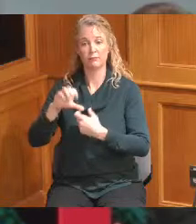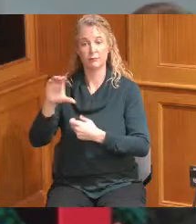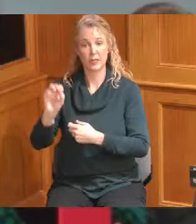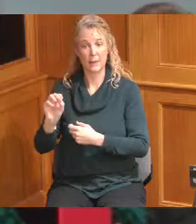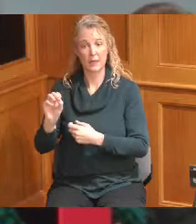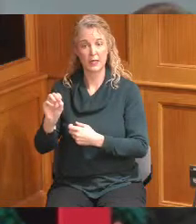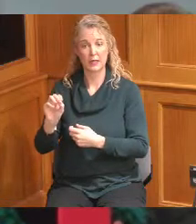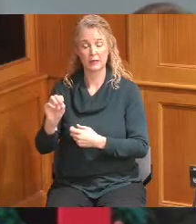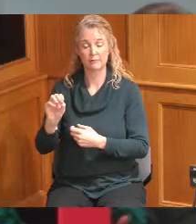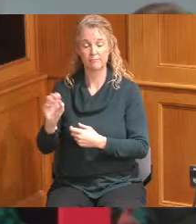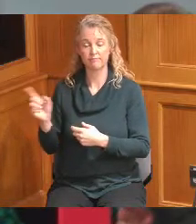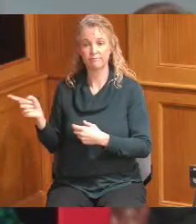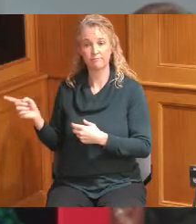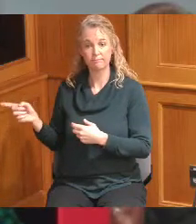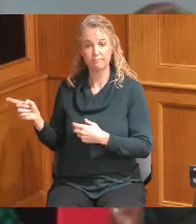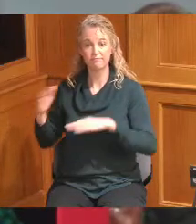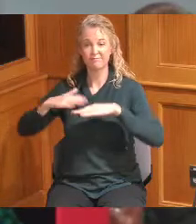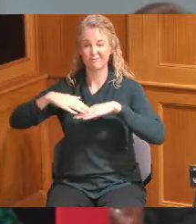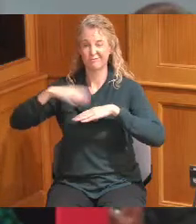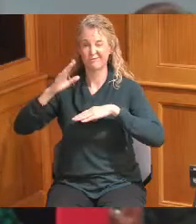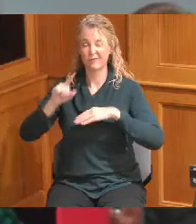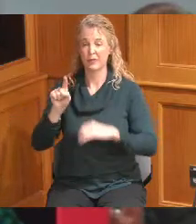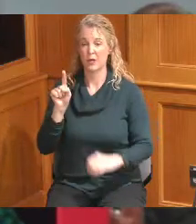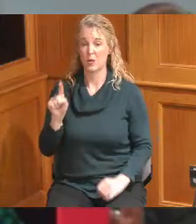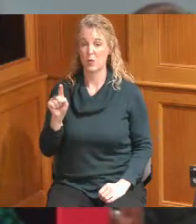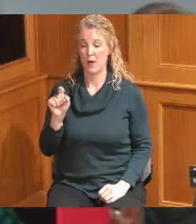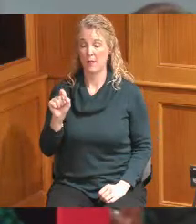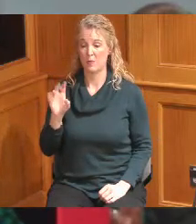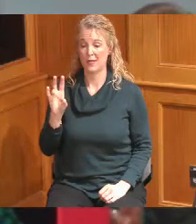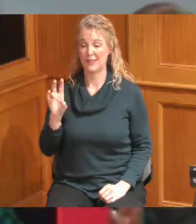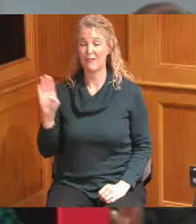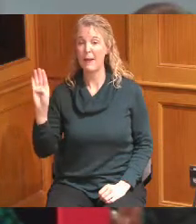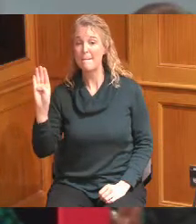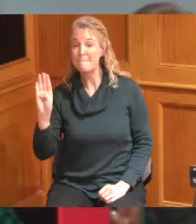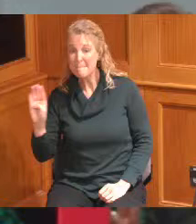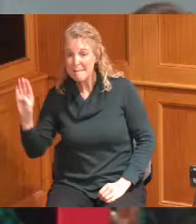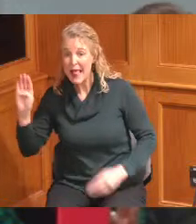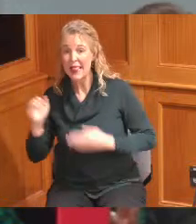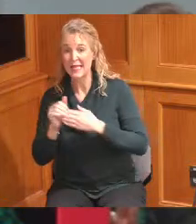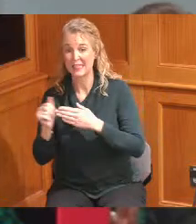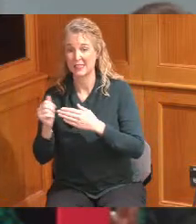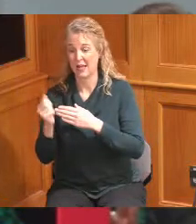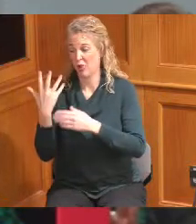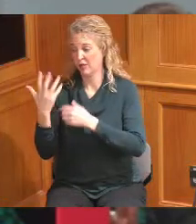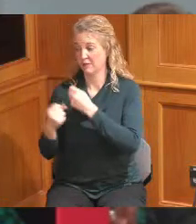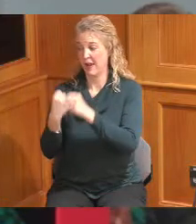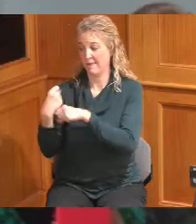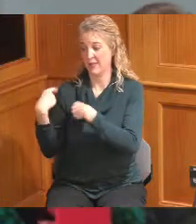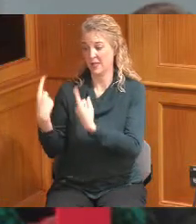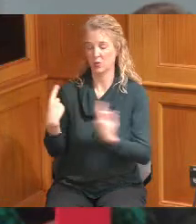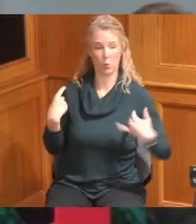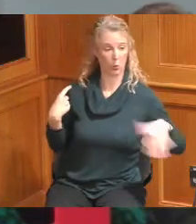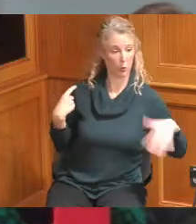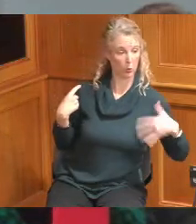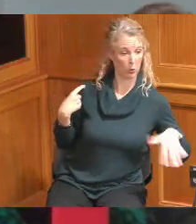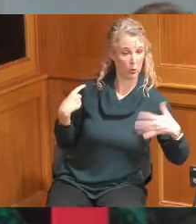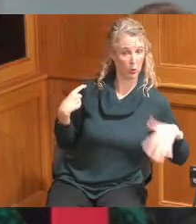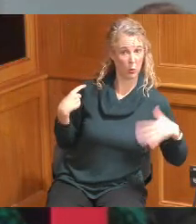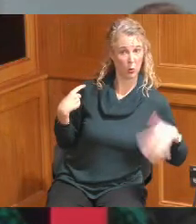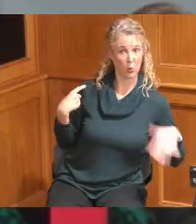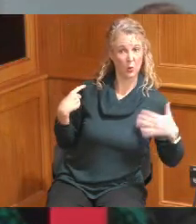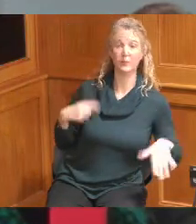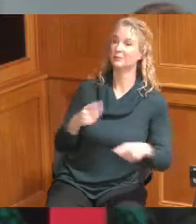performed more than $1.7 billion over the past 5 years.